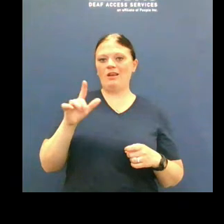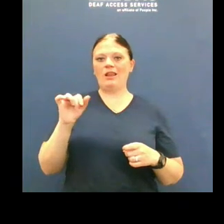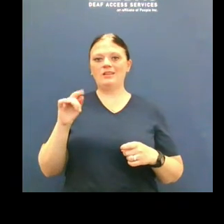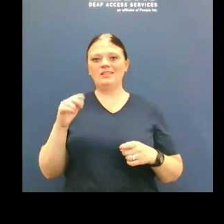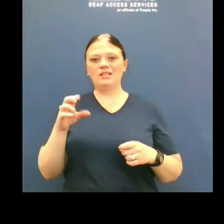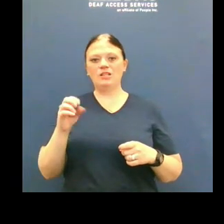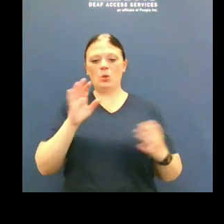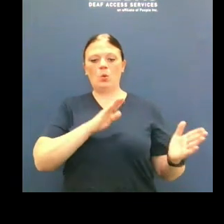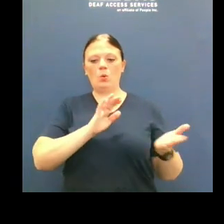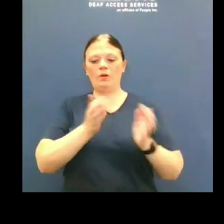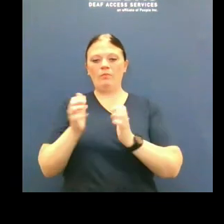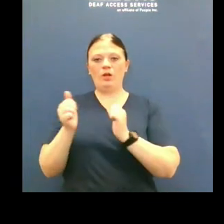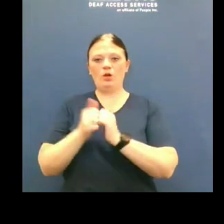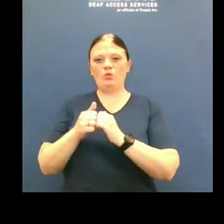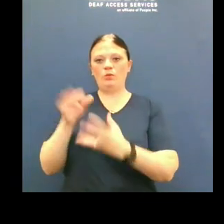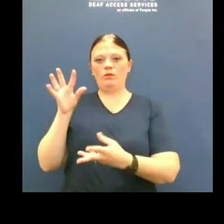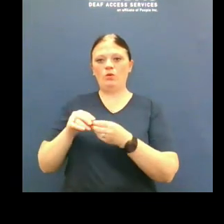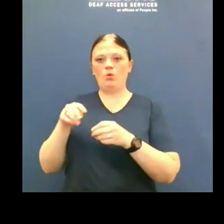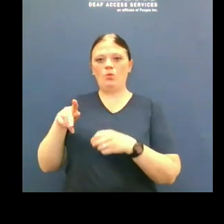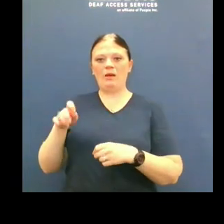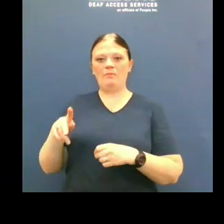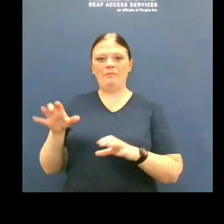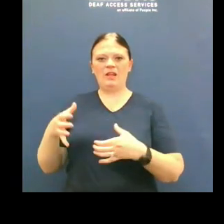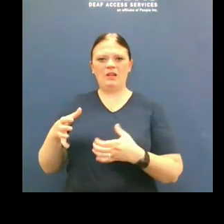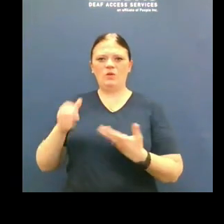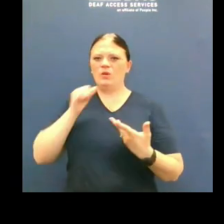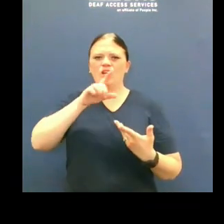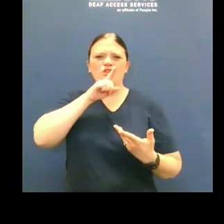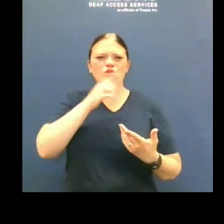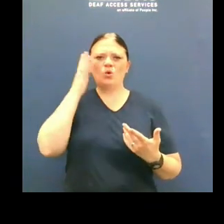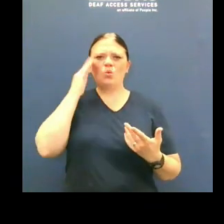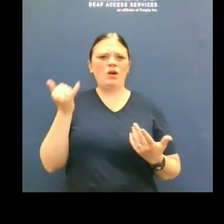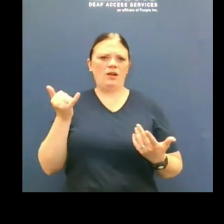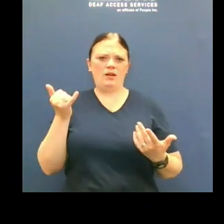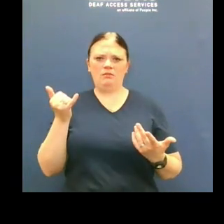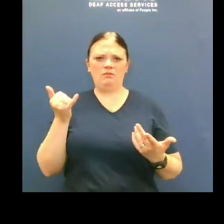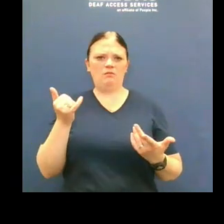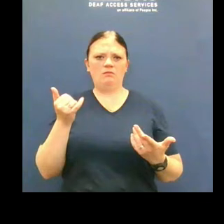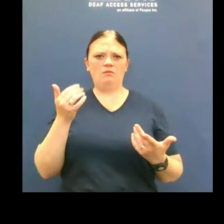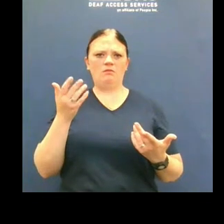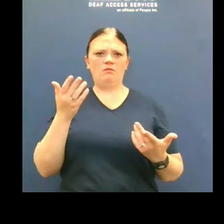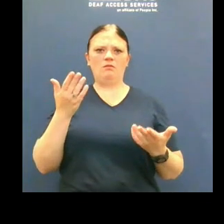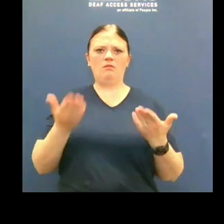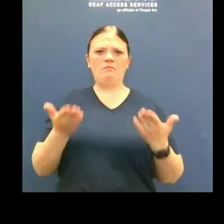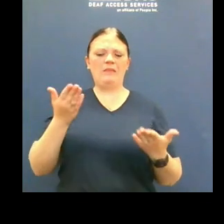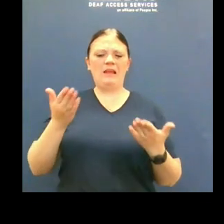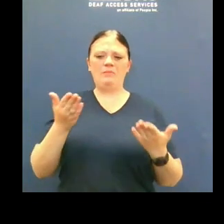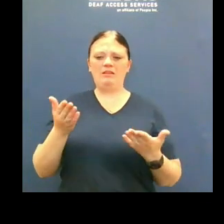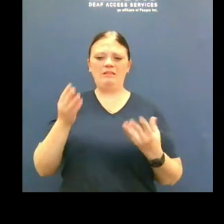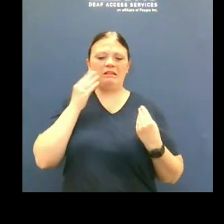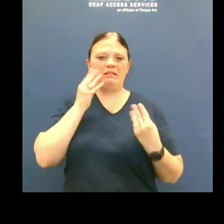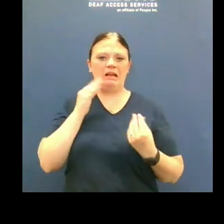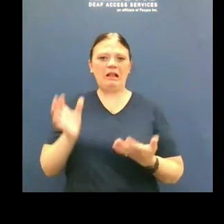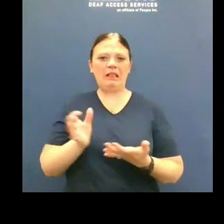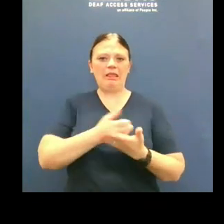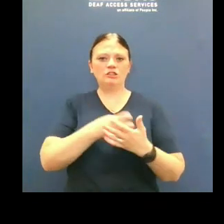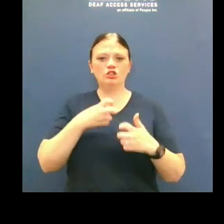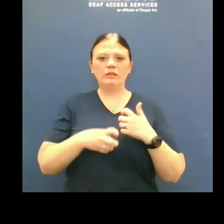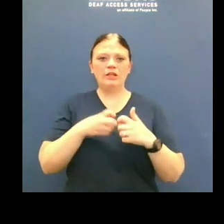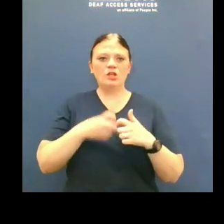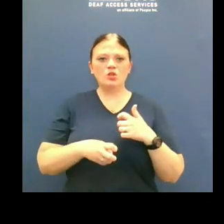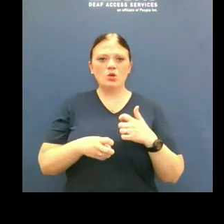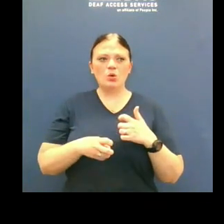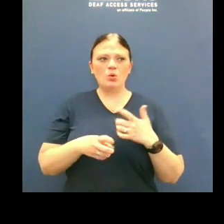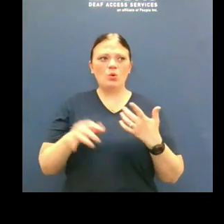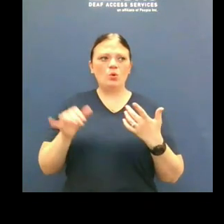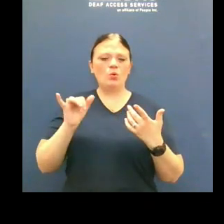of an Erie County population. We're not really sure why that is. It may be a data collection issue where the